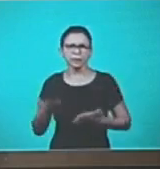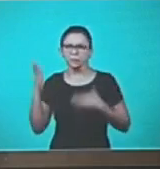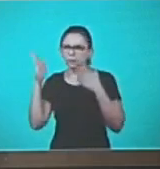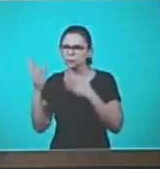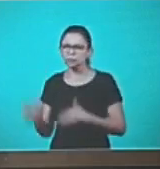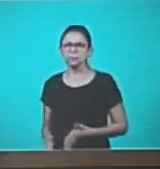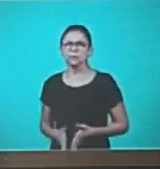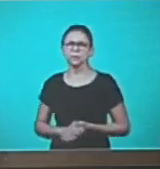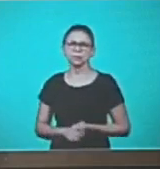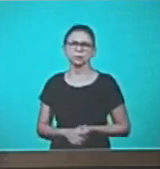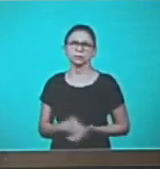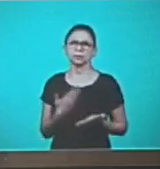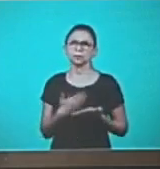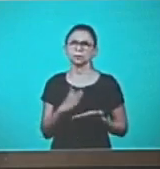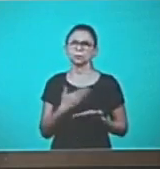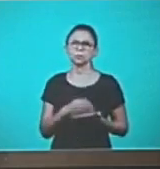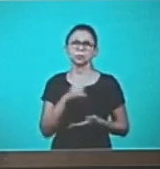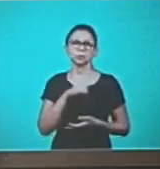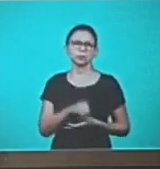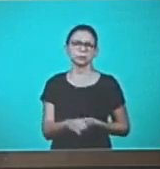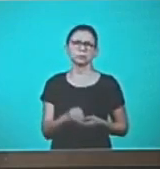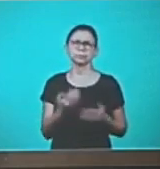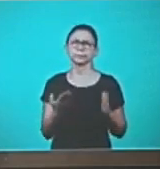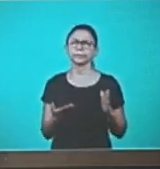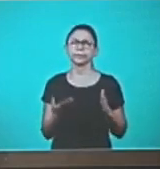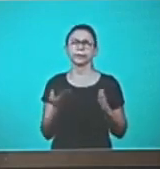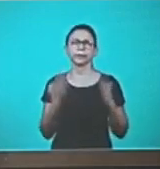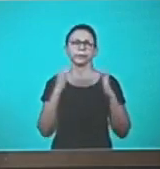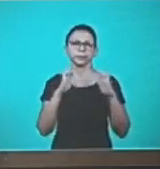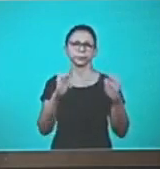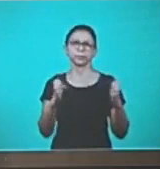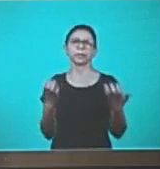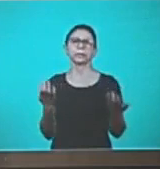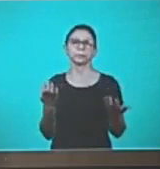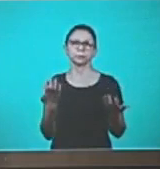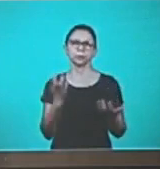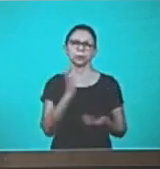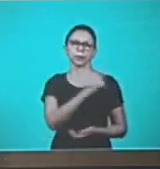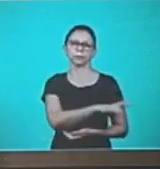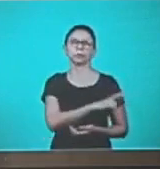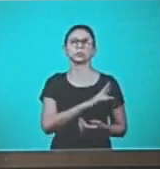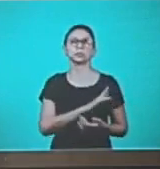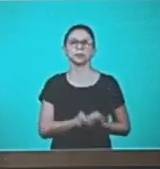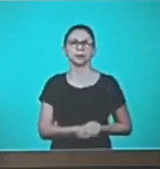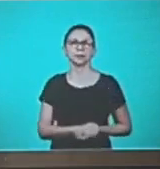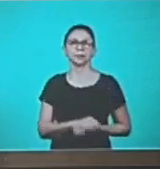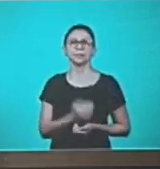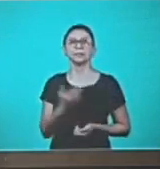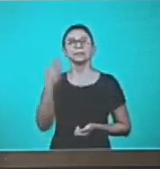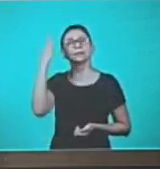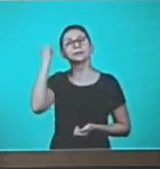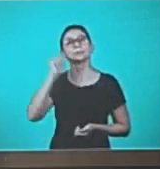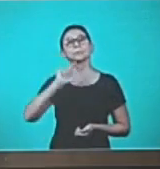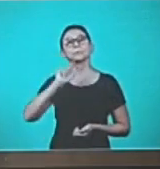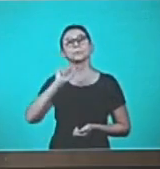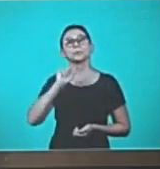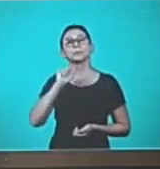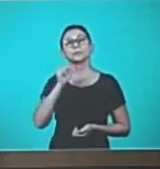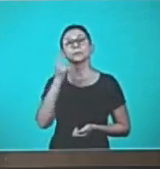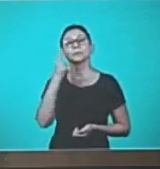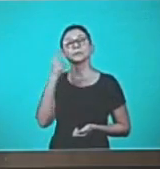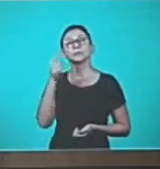Christian or evangelical, that's not important. He wants to know where is the faithfulness.